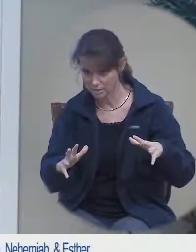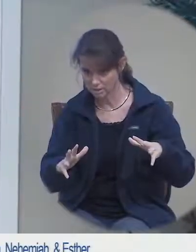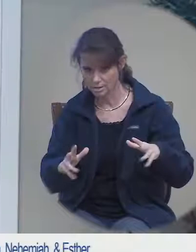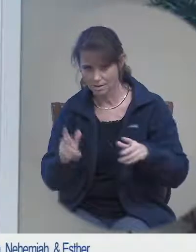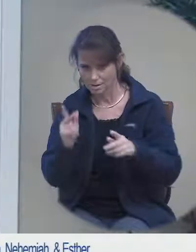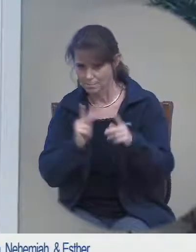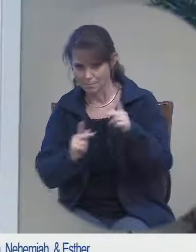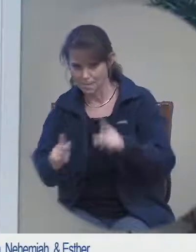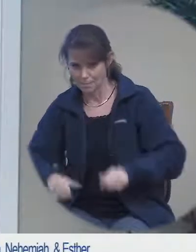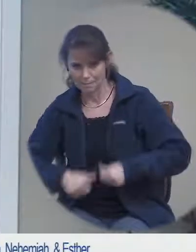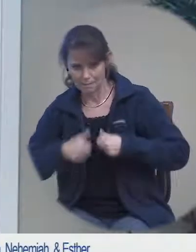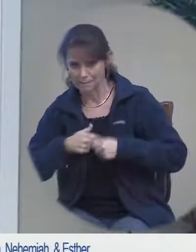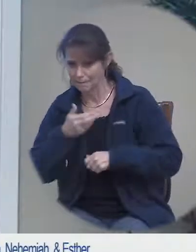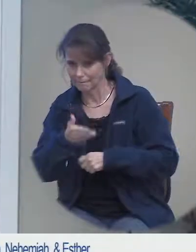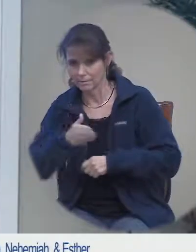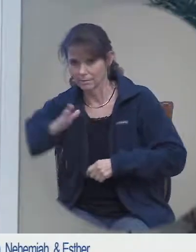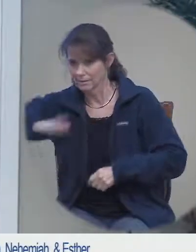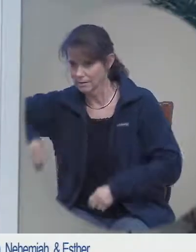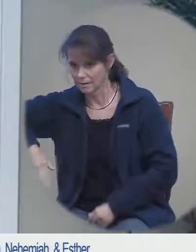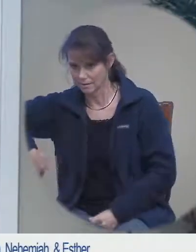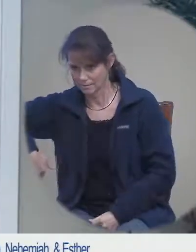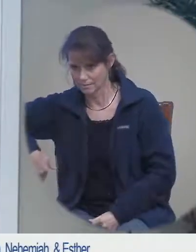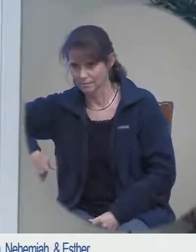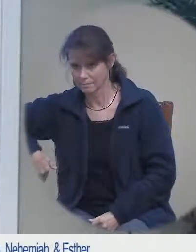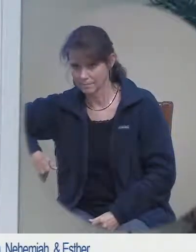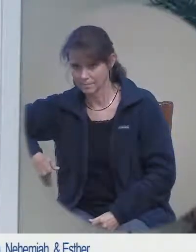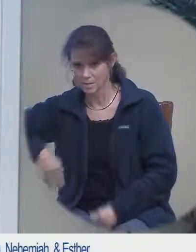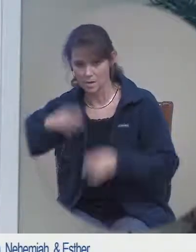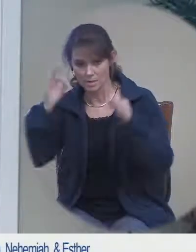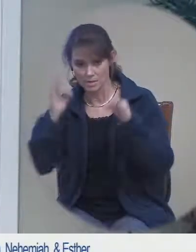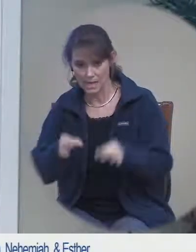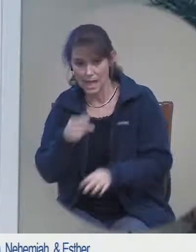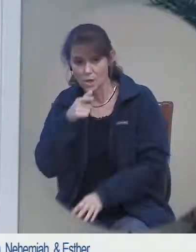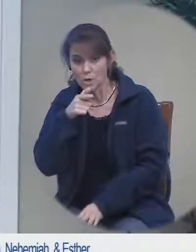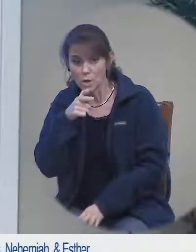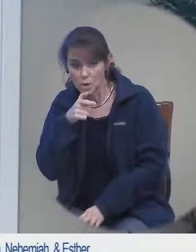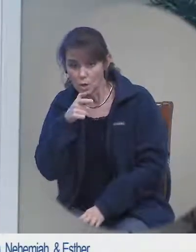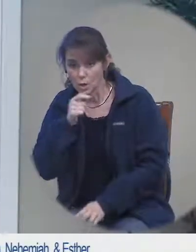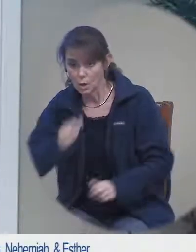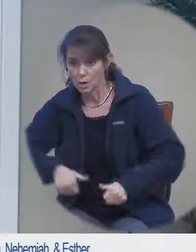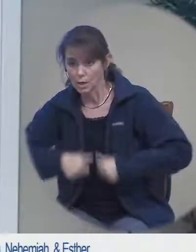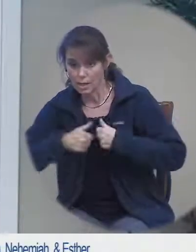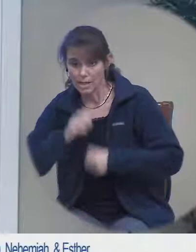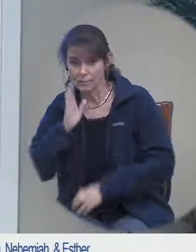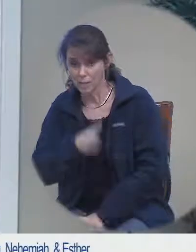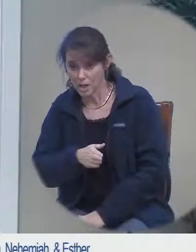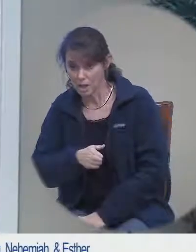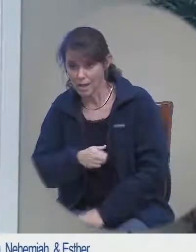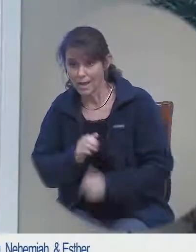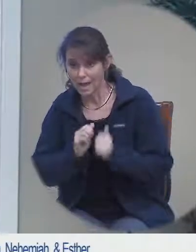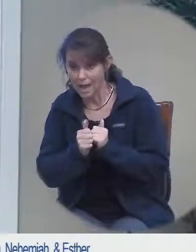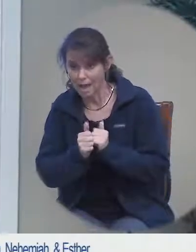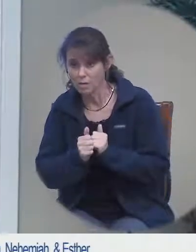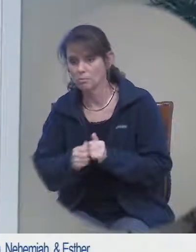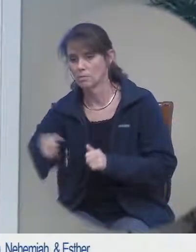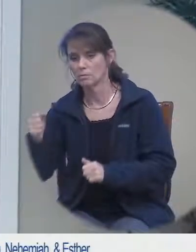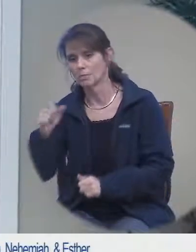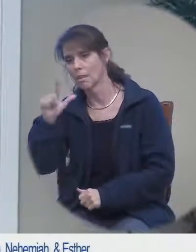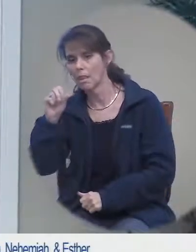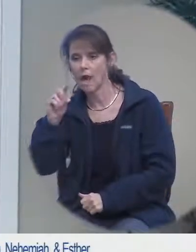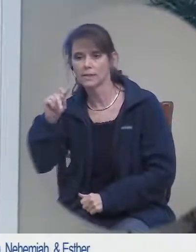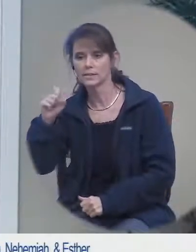lots. And as the lot is cast, 1 out of every 10 persons is chosen, and they are brought in to dwell in the